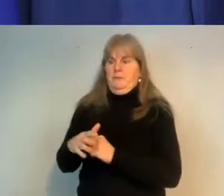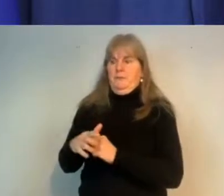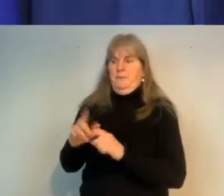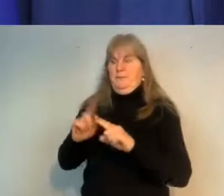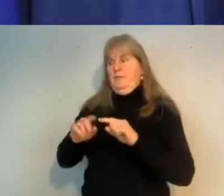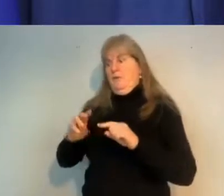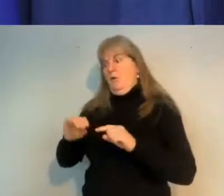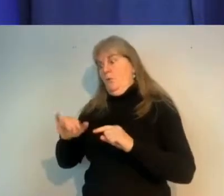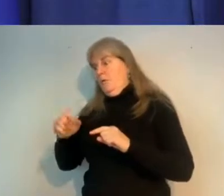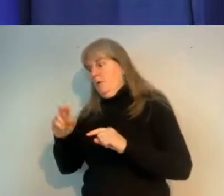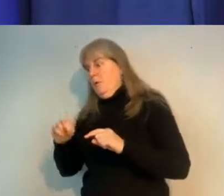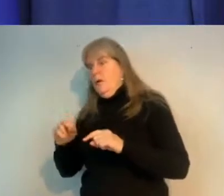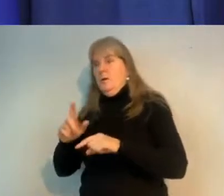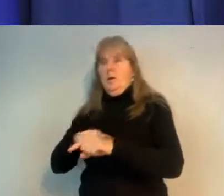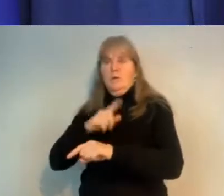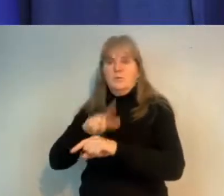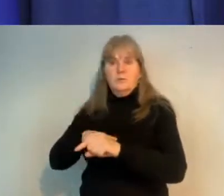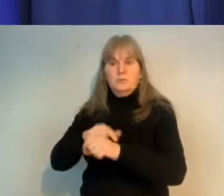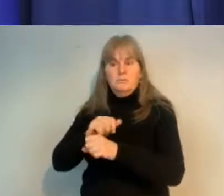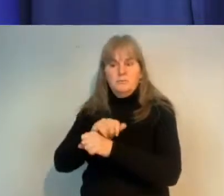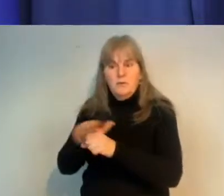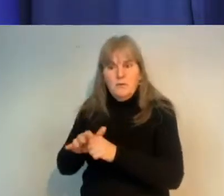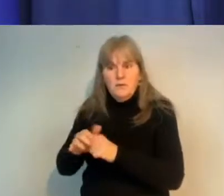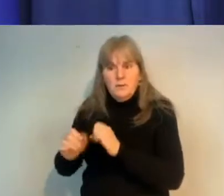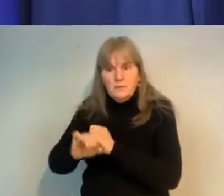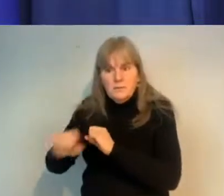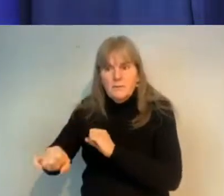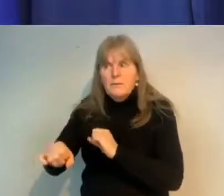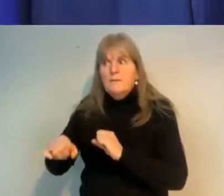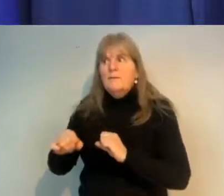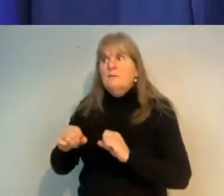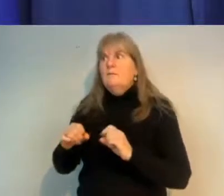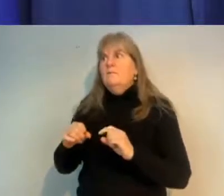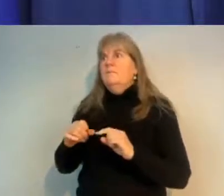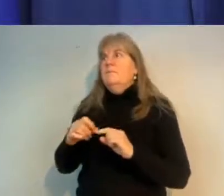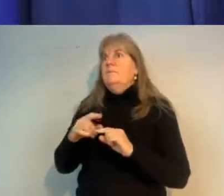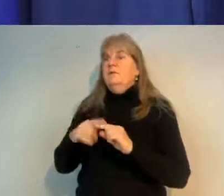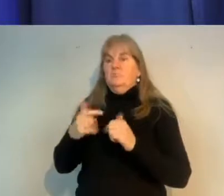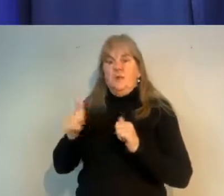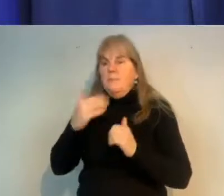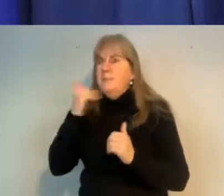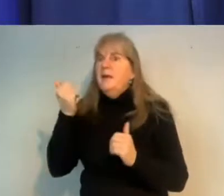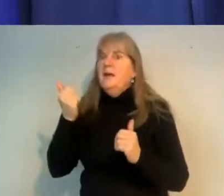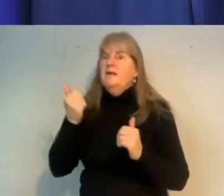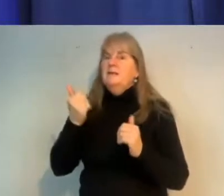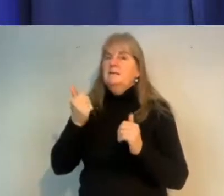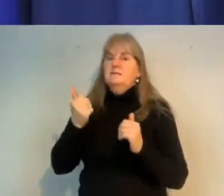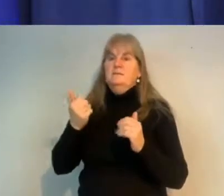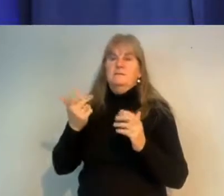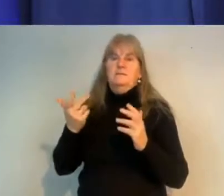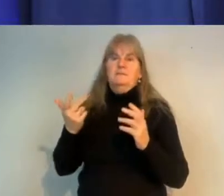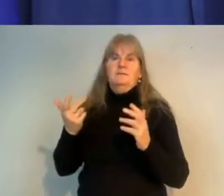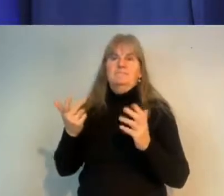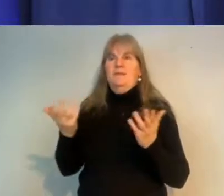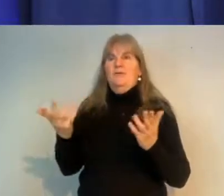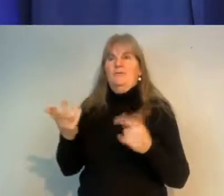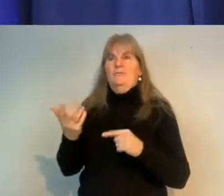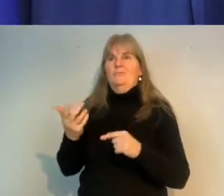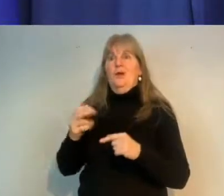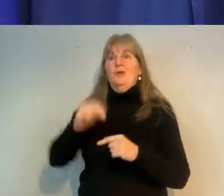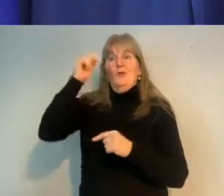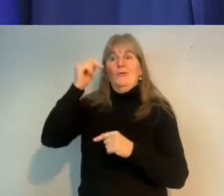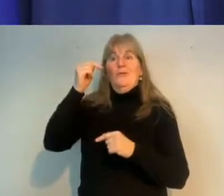effects. And, we do our best with, the isolated nature of living up in the north. We do our best with